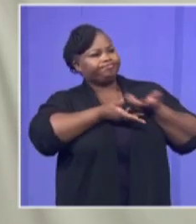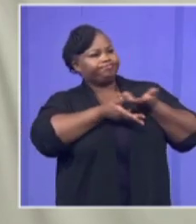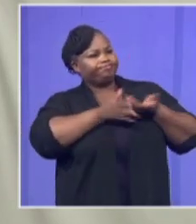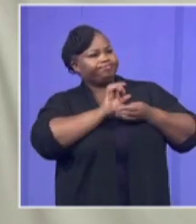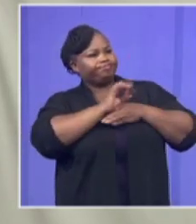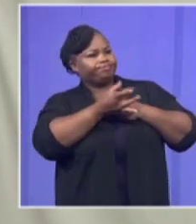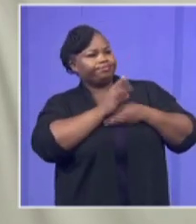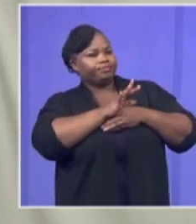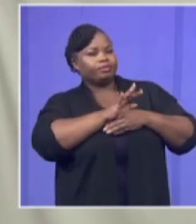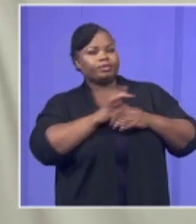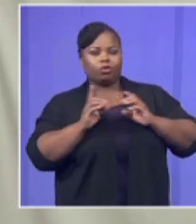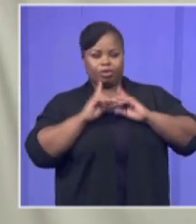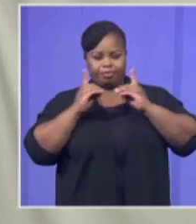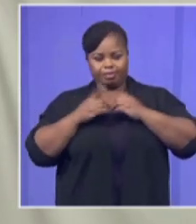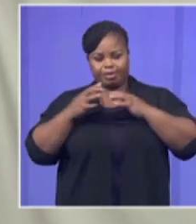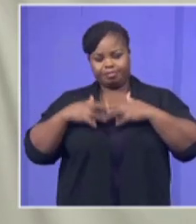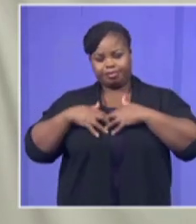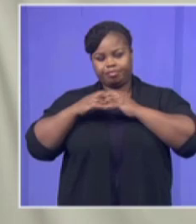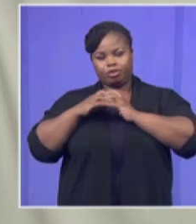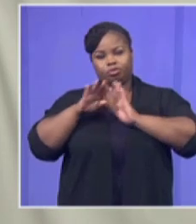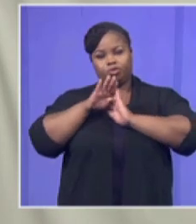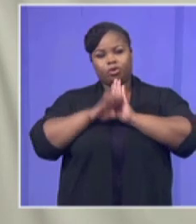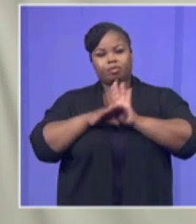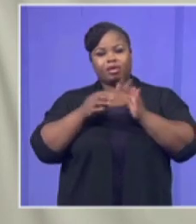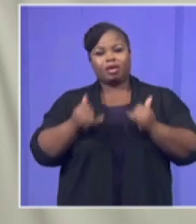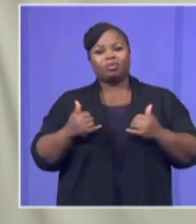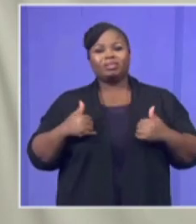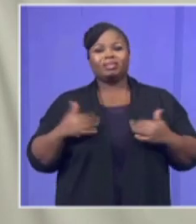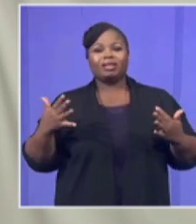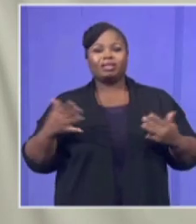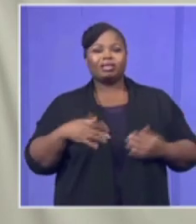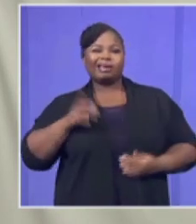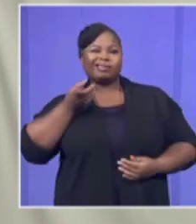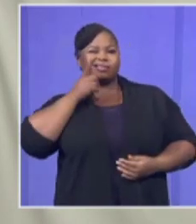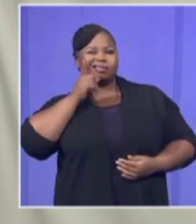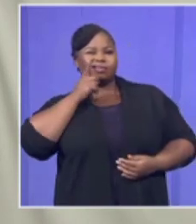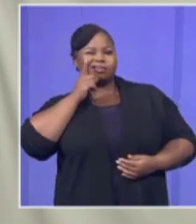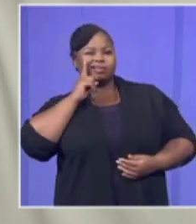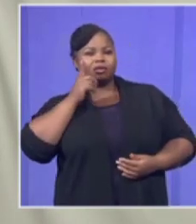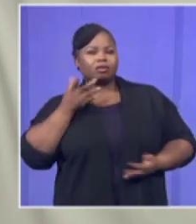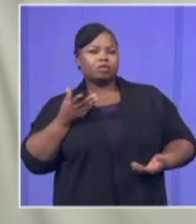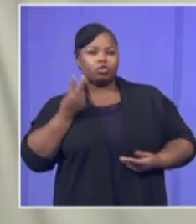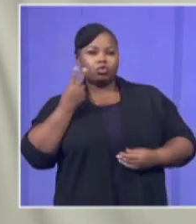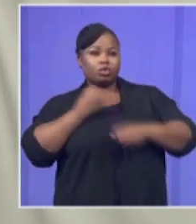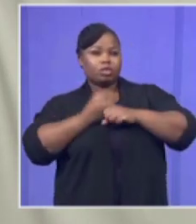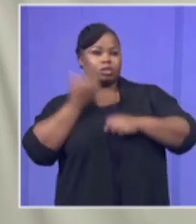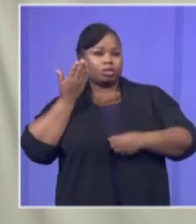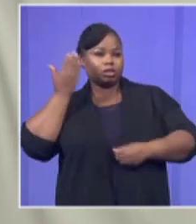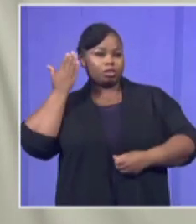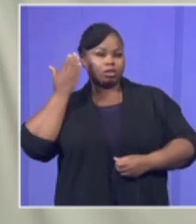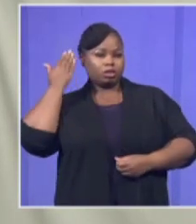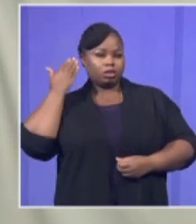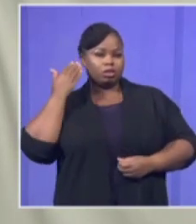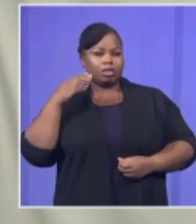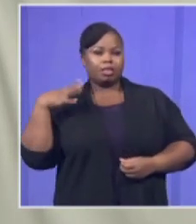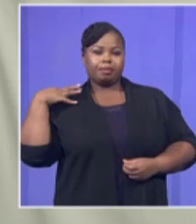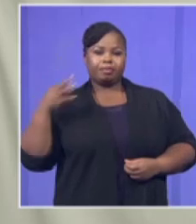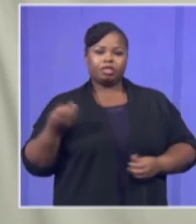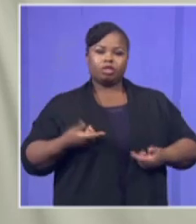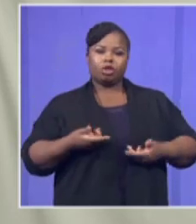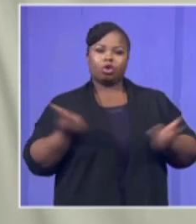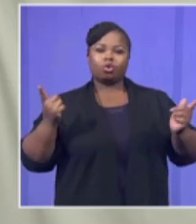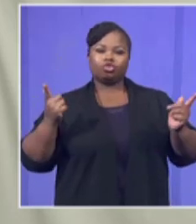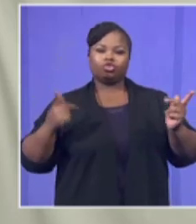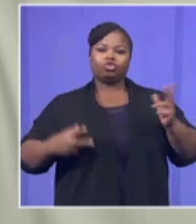department has started this program. It started off as a pilot about 2 years ago, and the minister launched it